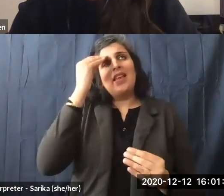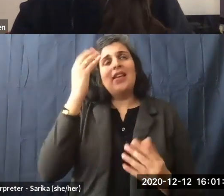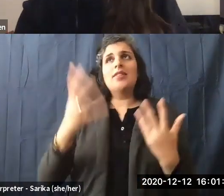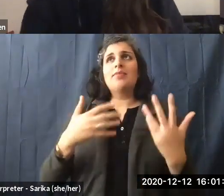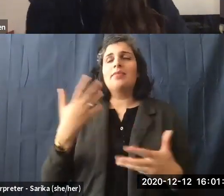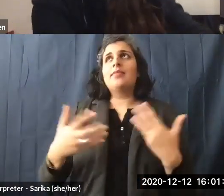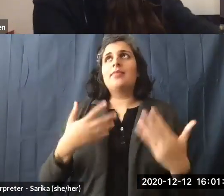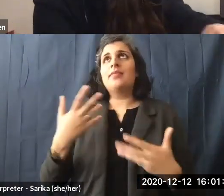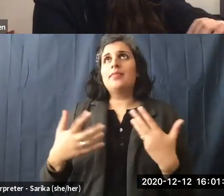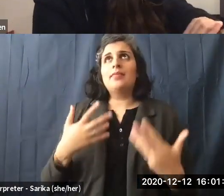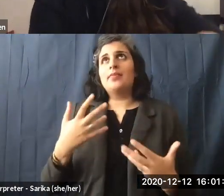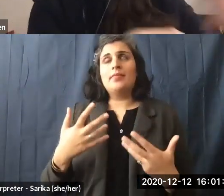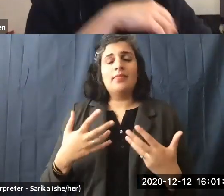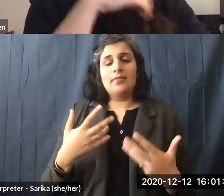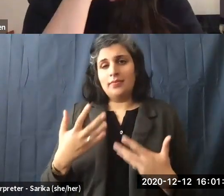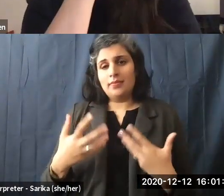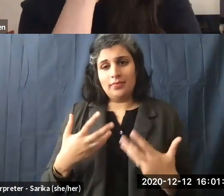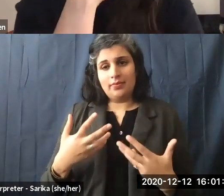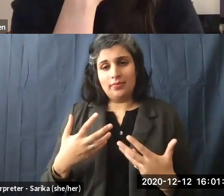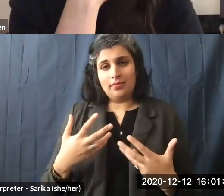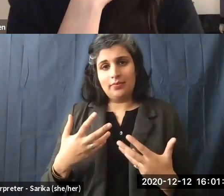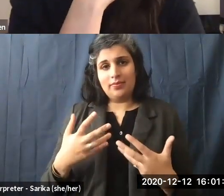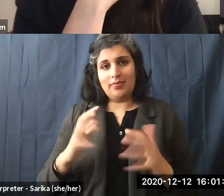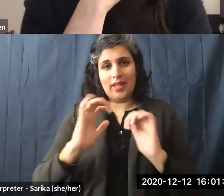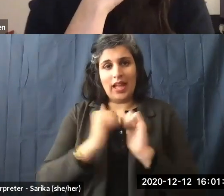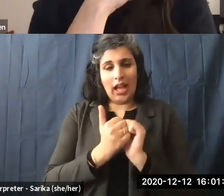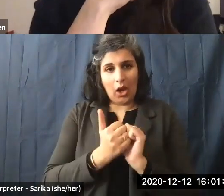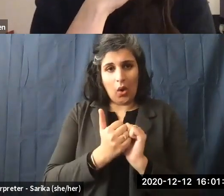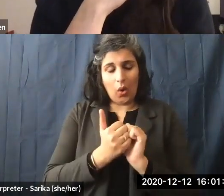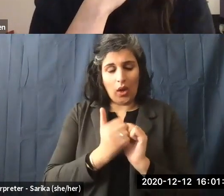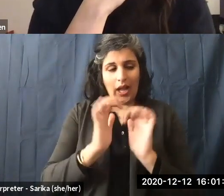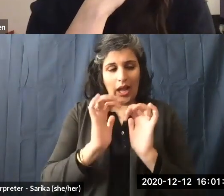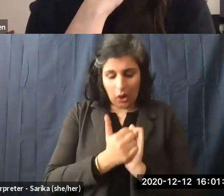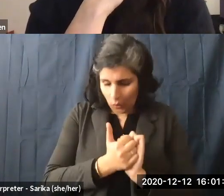uh, uh, how this can, how,